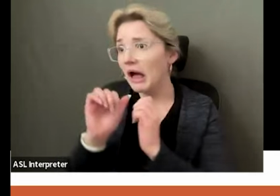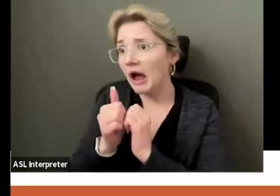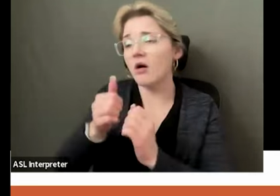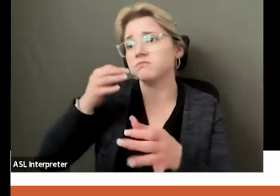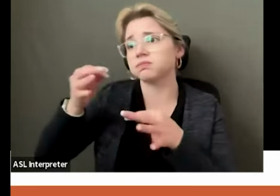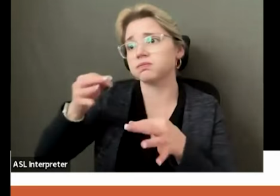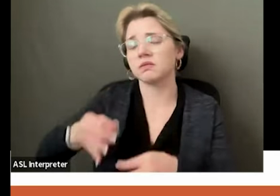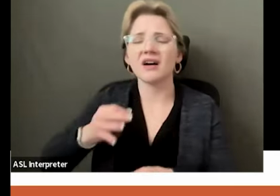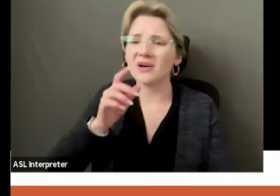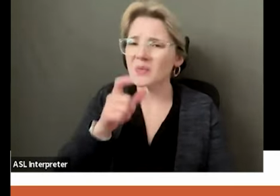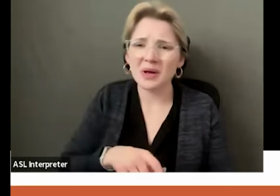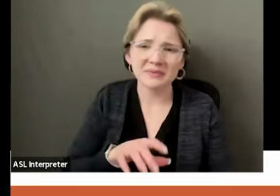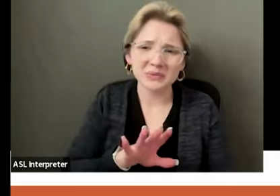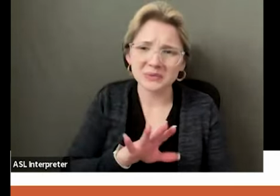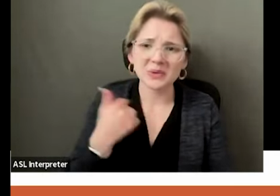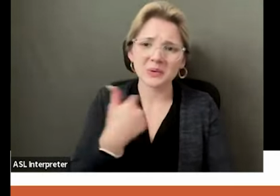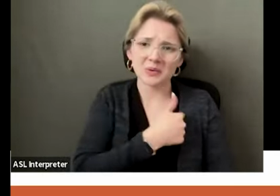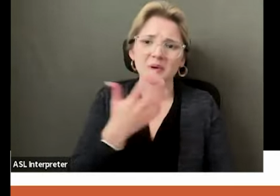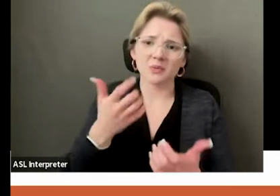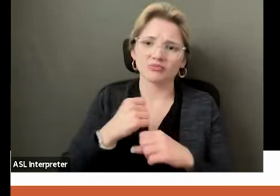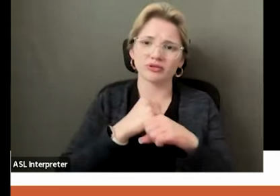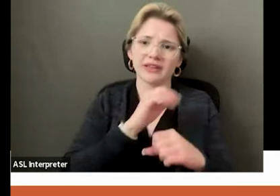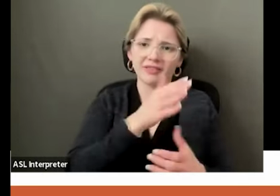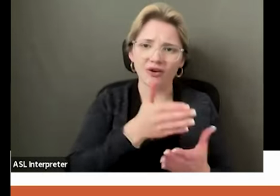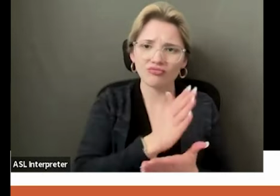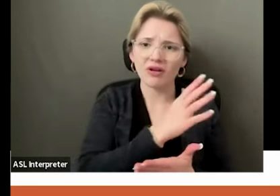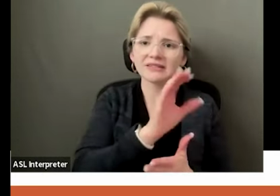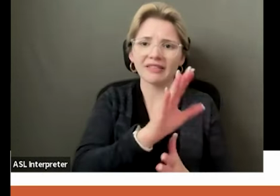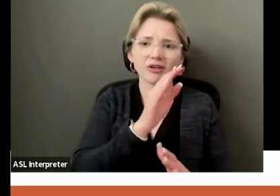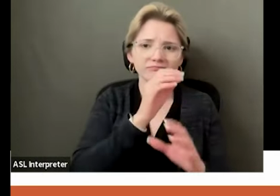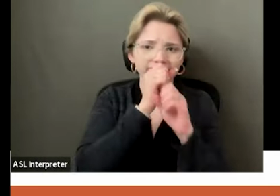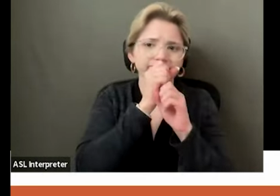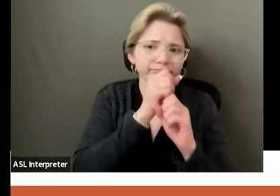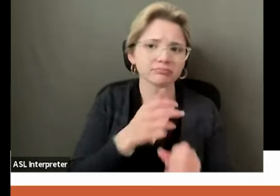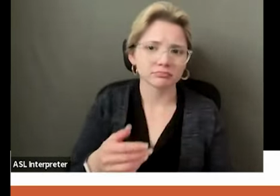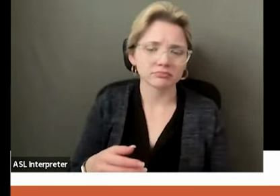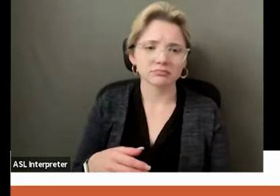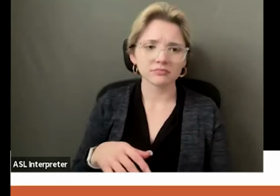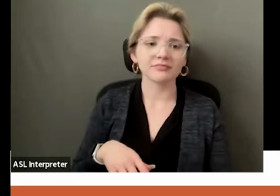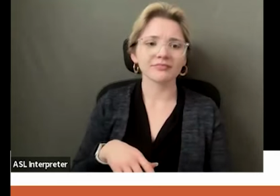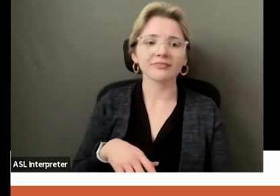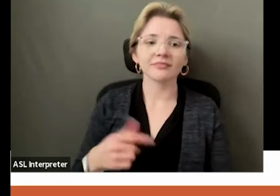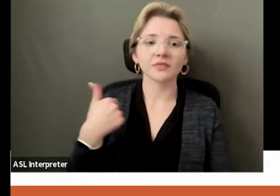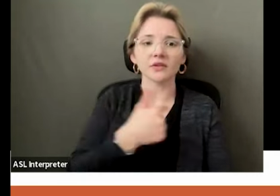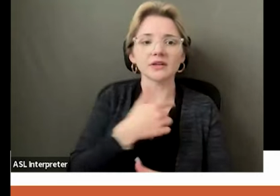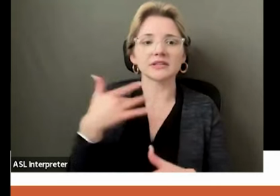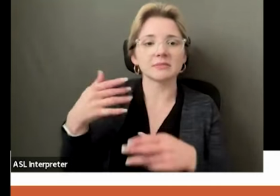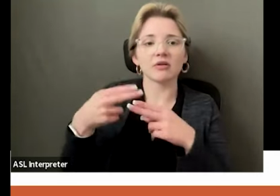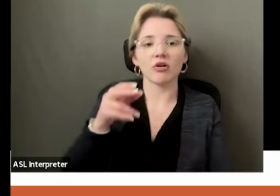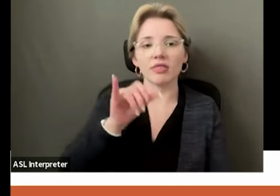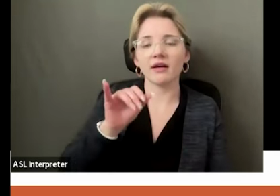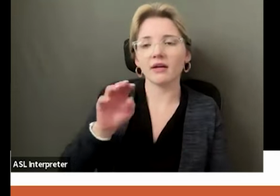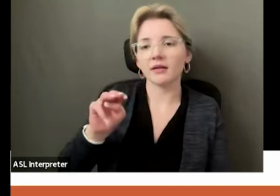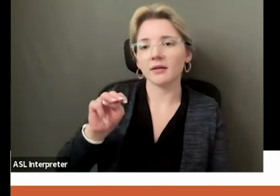impact the protections that they are afforded, right? They are just afforded them as a survivor of what we generally call VAWA violence and abuse.